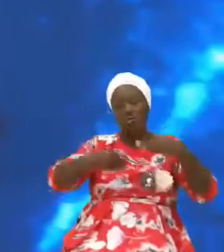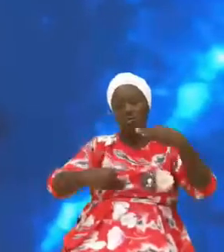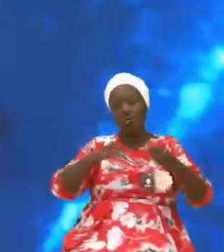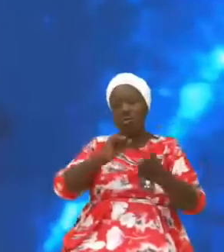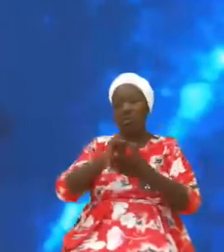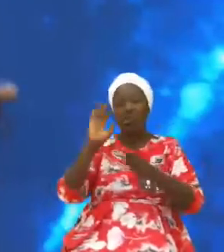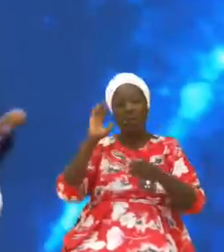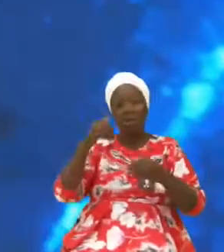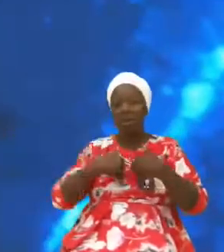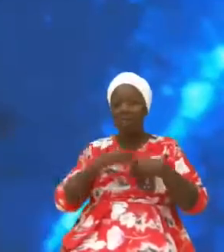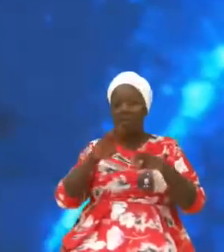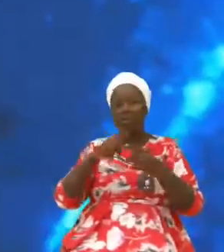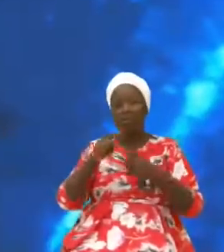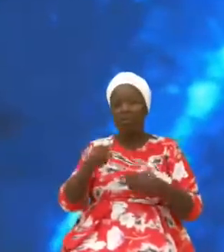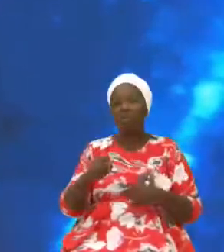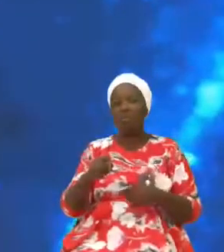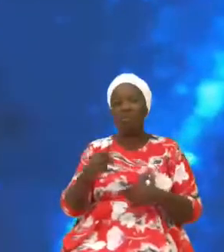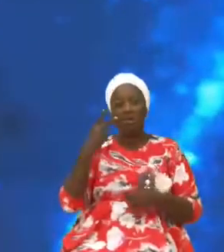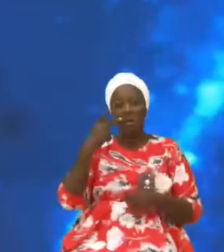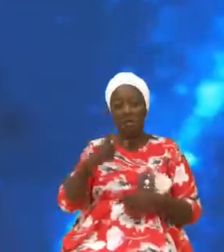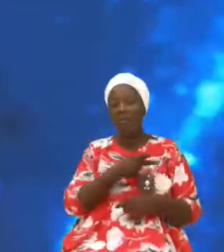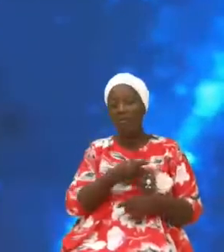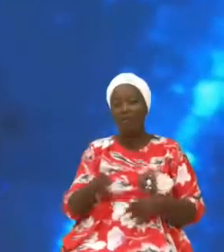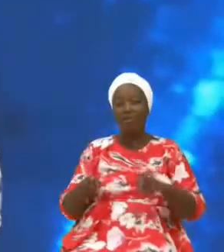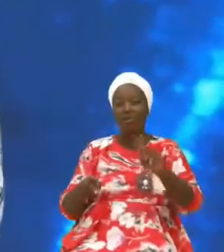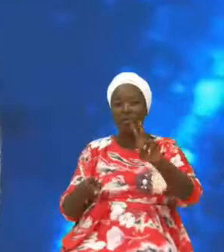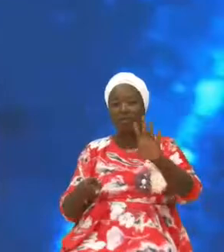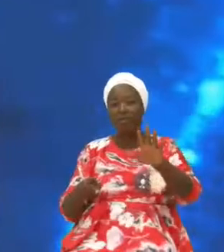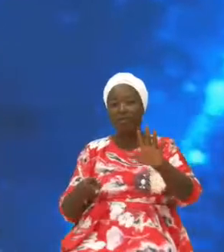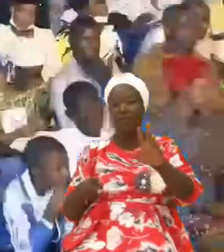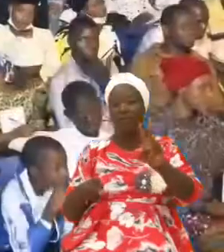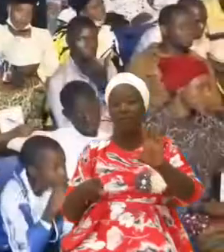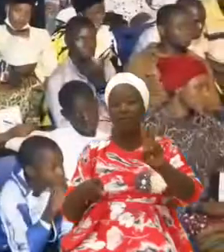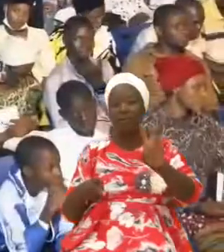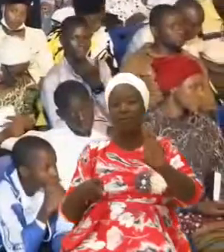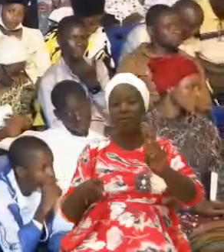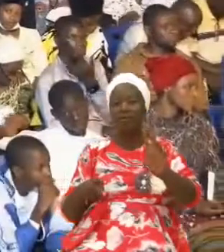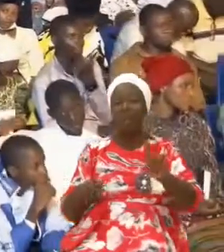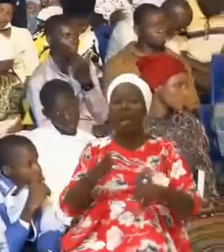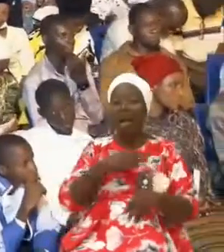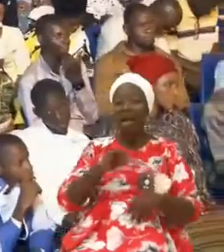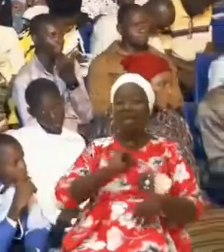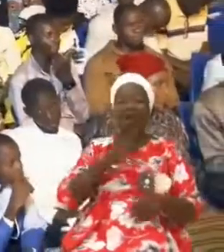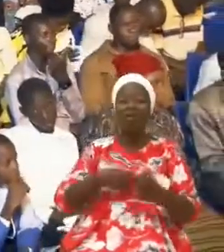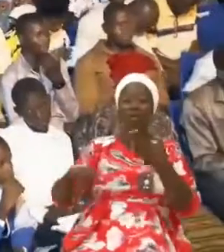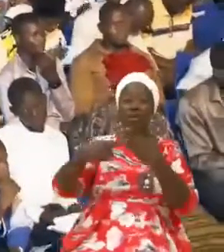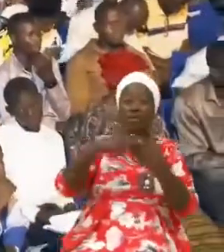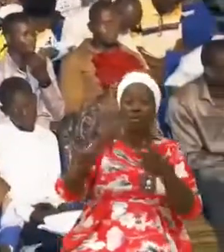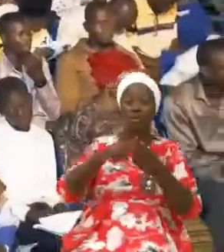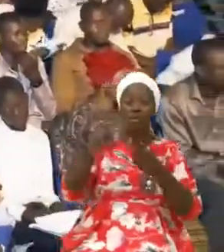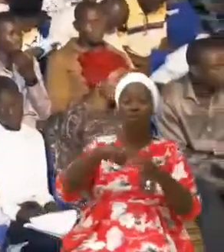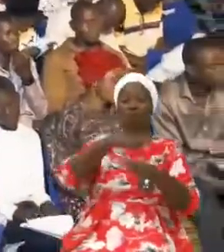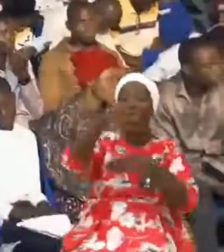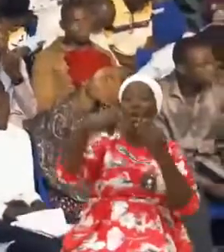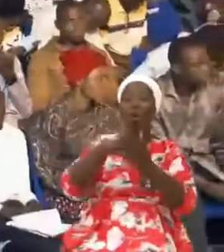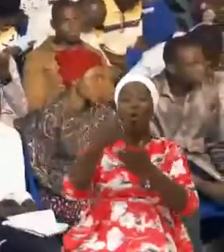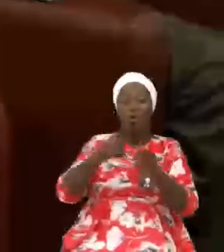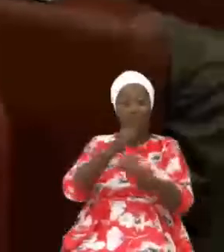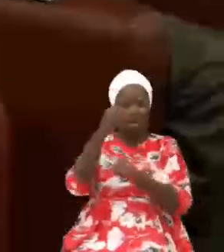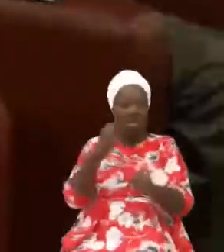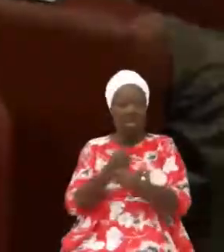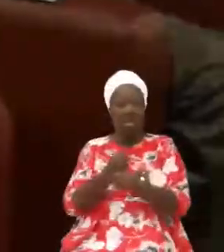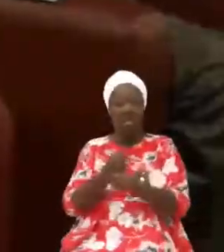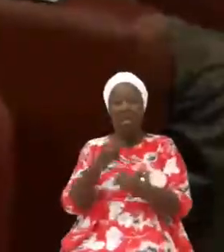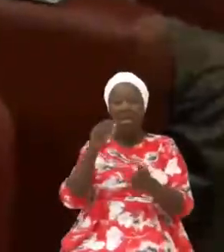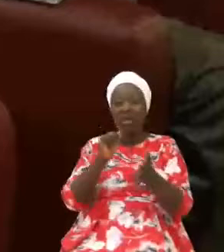evil, from the judgment he would have given you. Look at verse 25. In verse 25, and I will